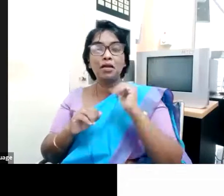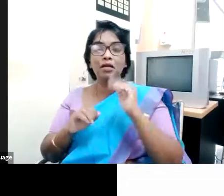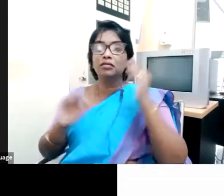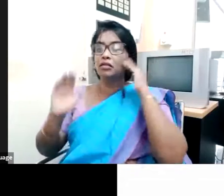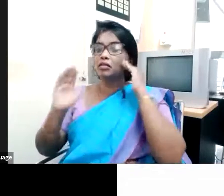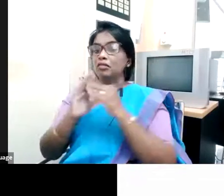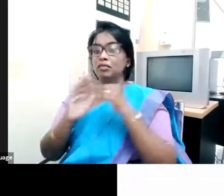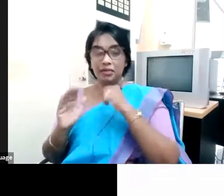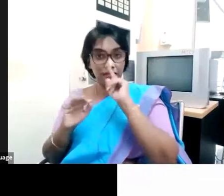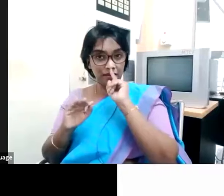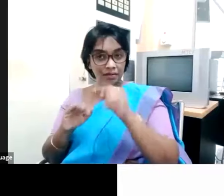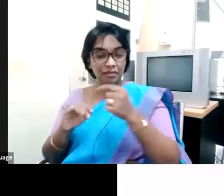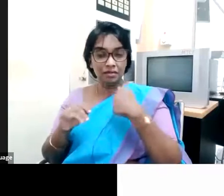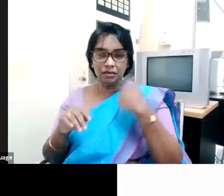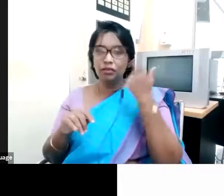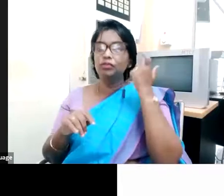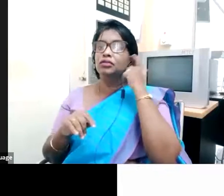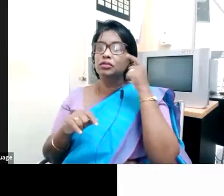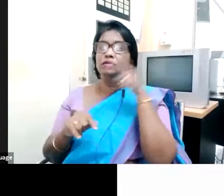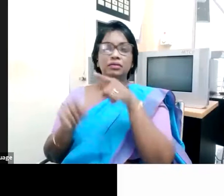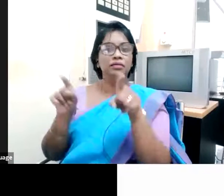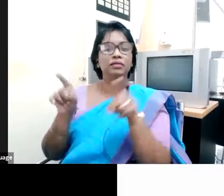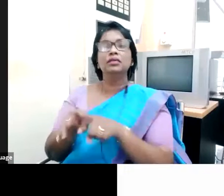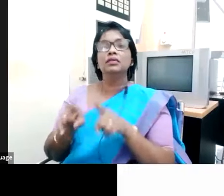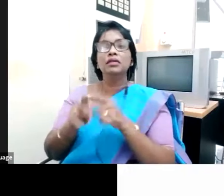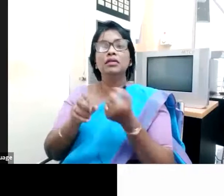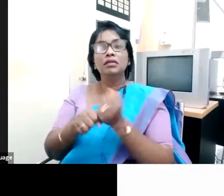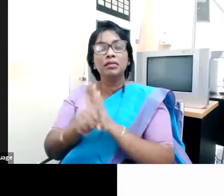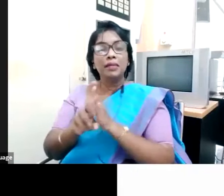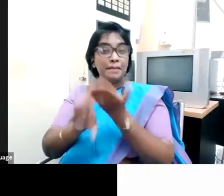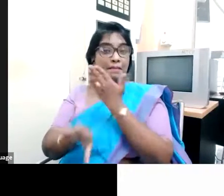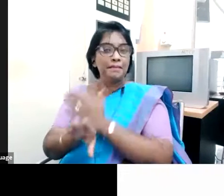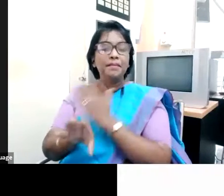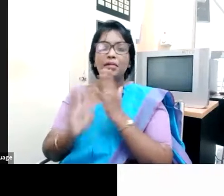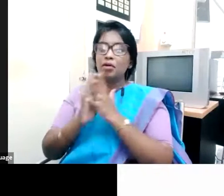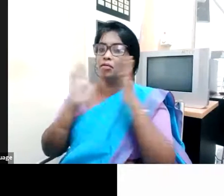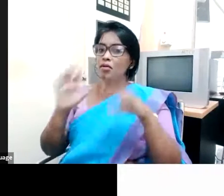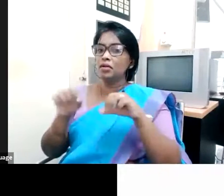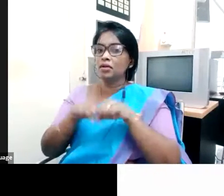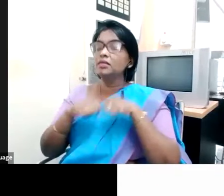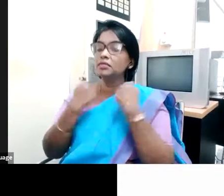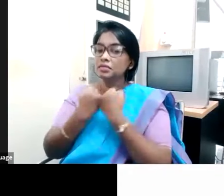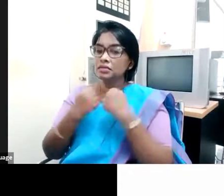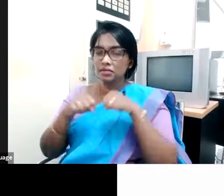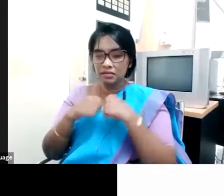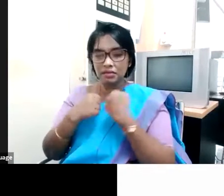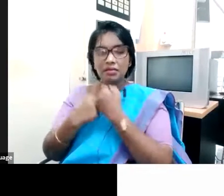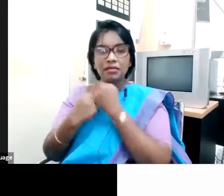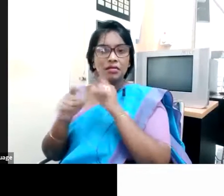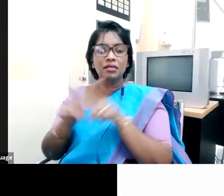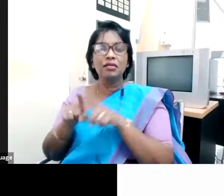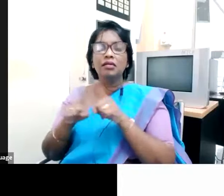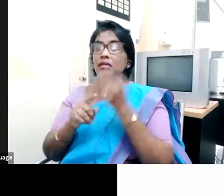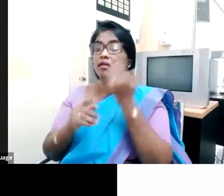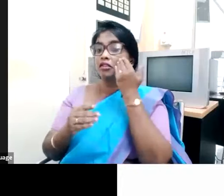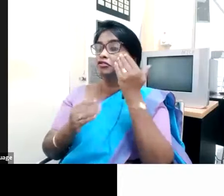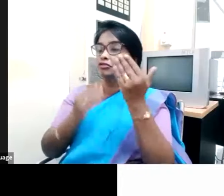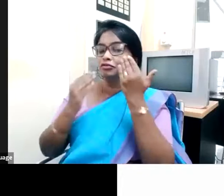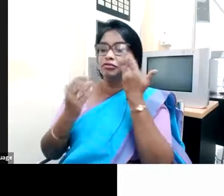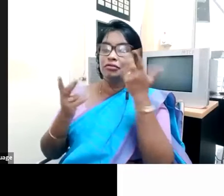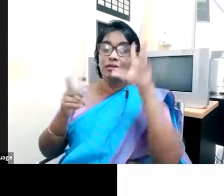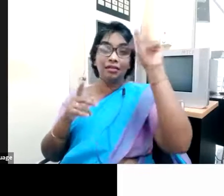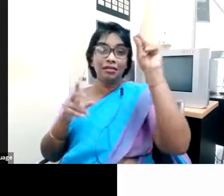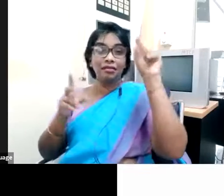many organizations had buy-in, and there was a perspective that the organization thought that we